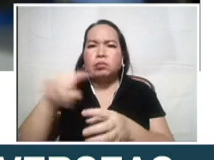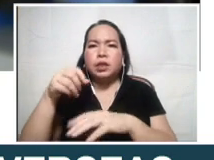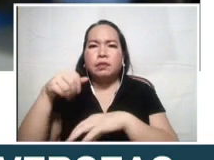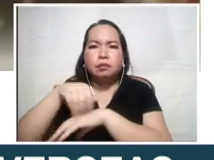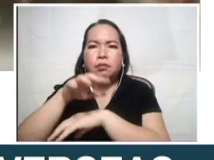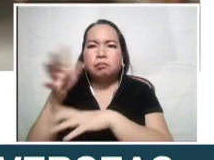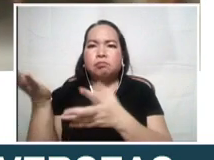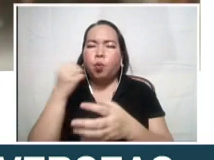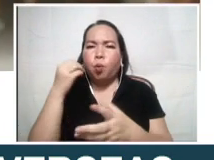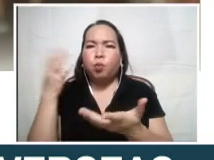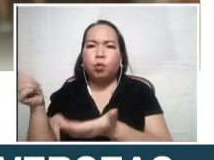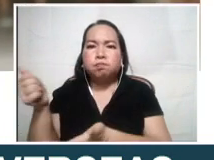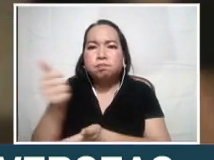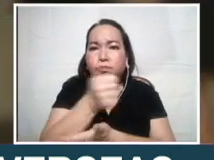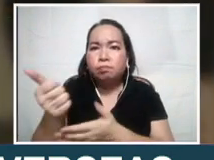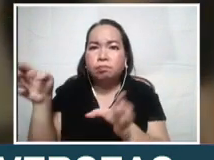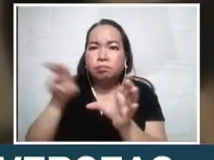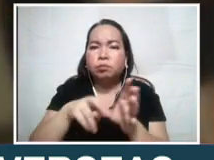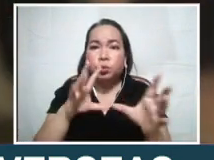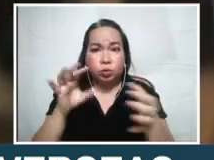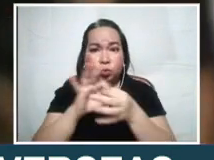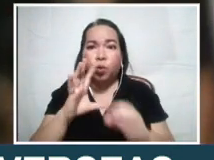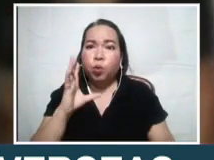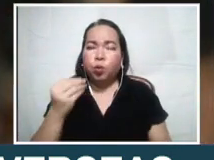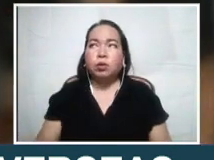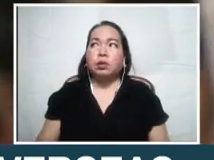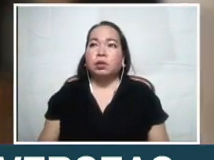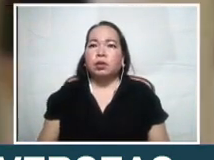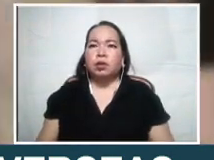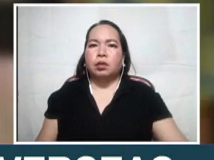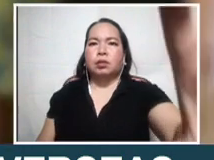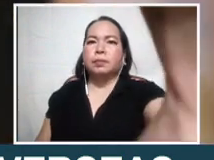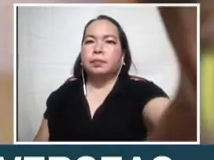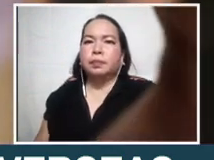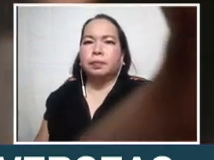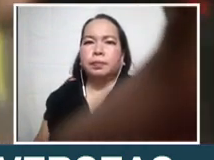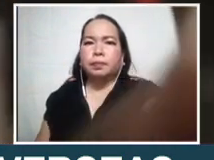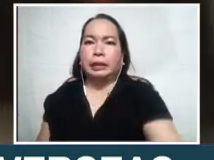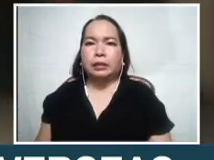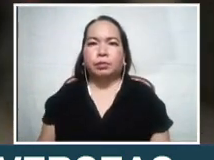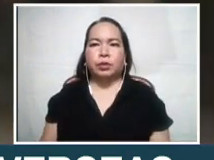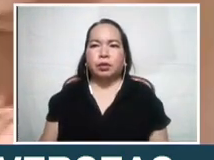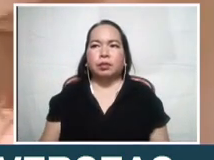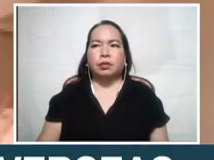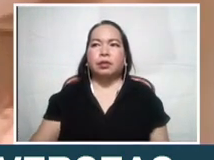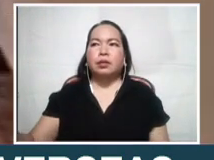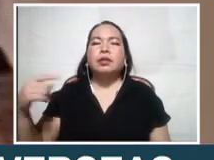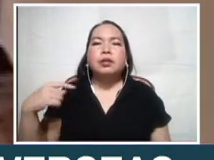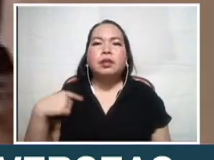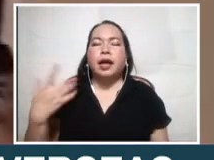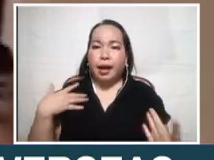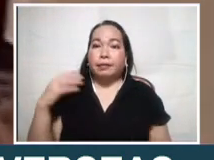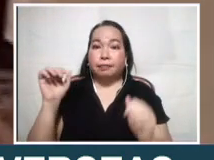transport? Well, the one in charge of this is, of course, the OWA, the PCG,